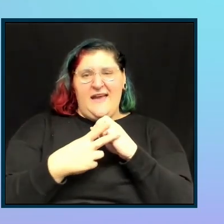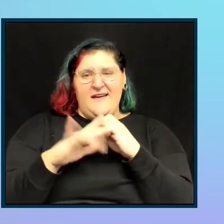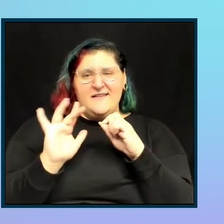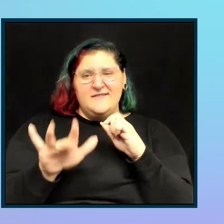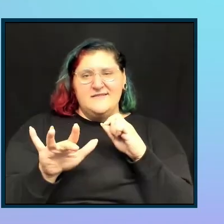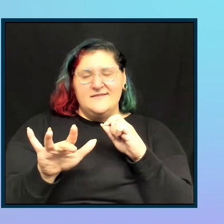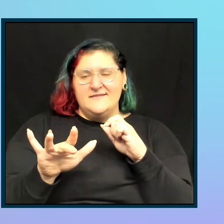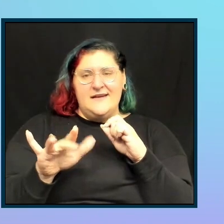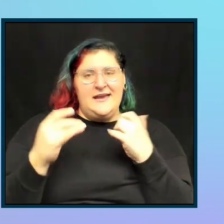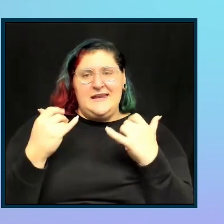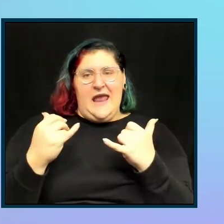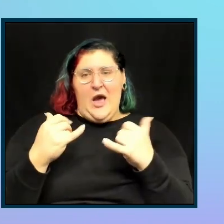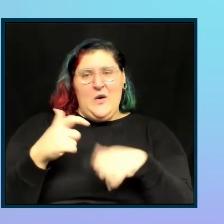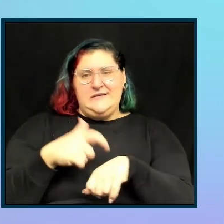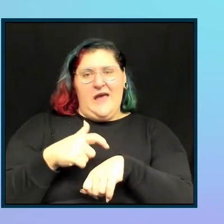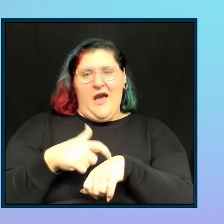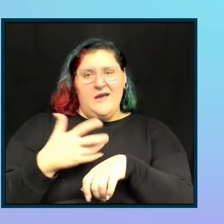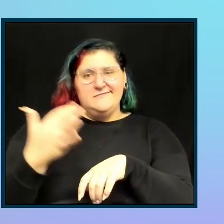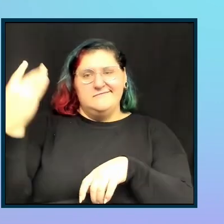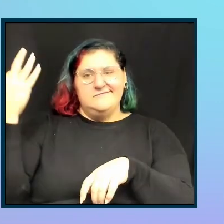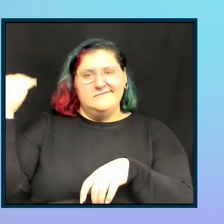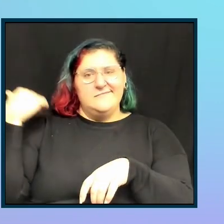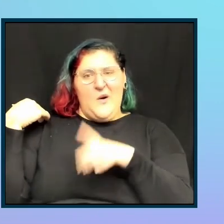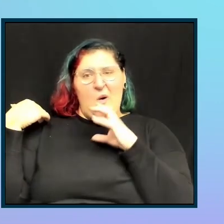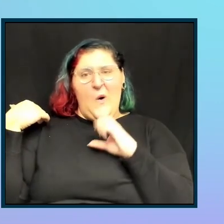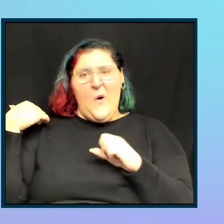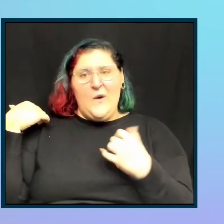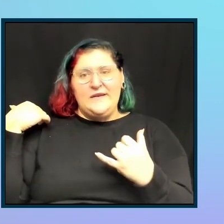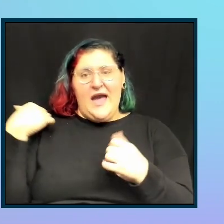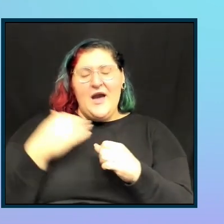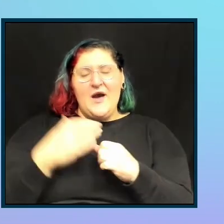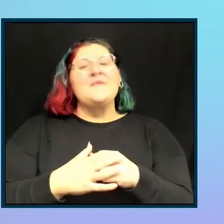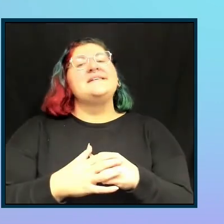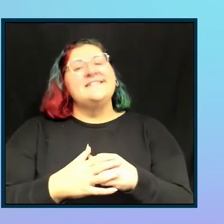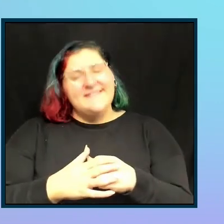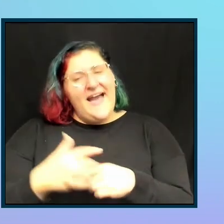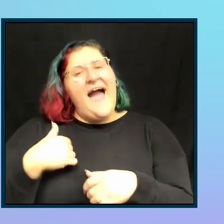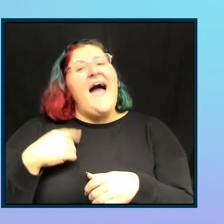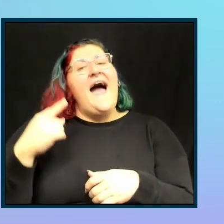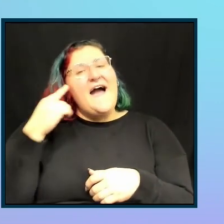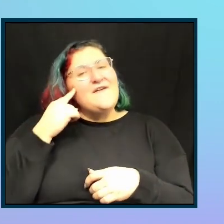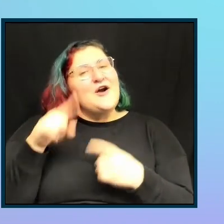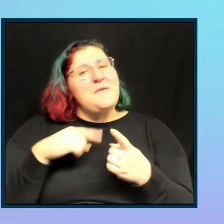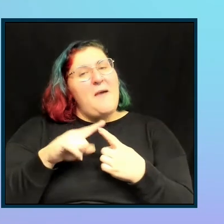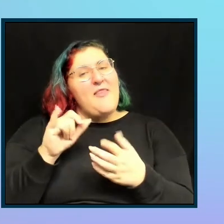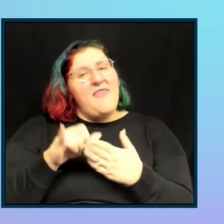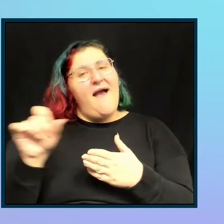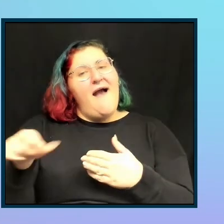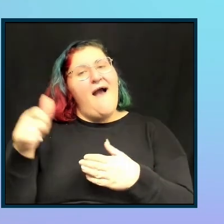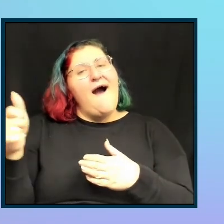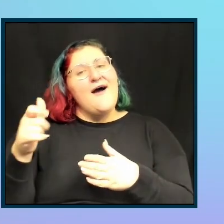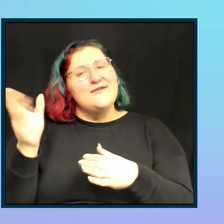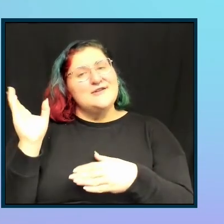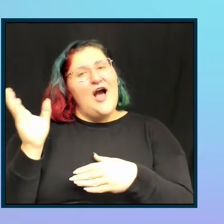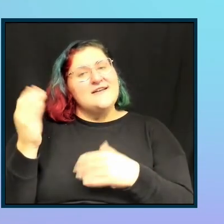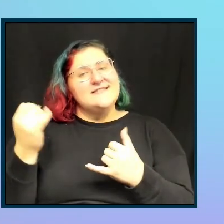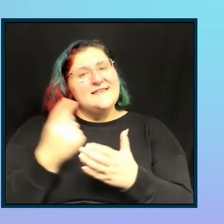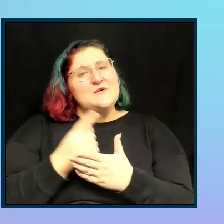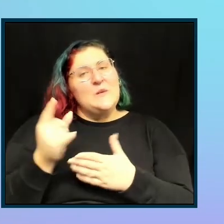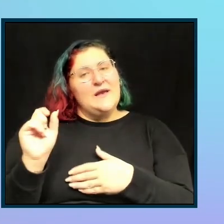for the last 2 years, kids were all online and doing all their learning there. So for us, as a website for kids that